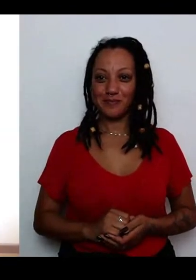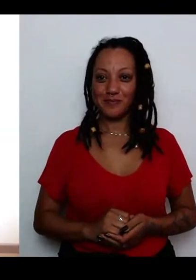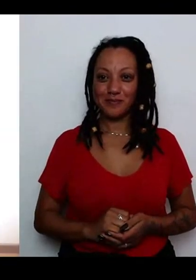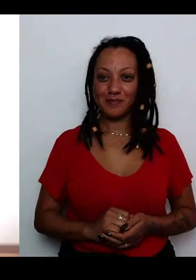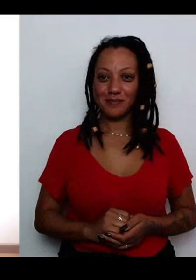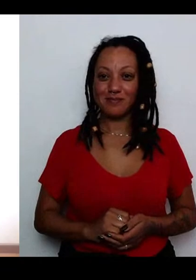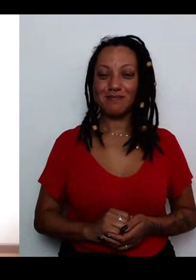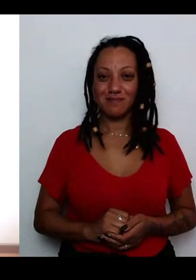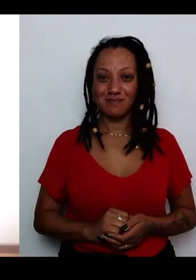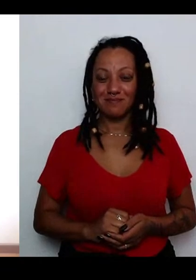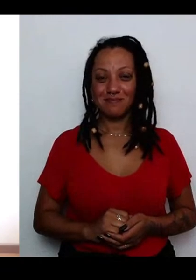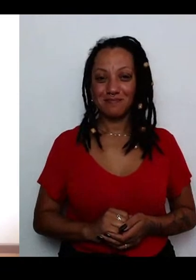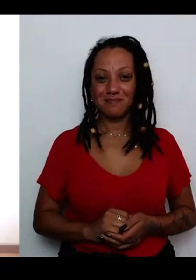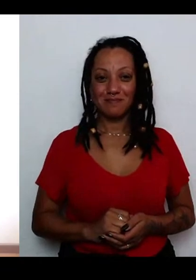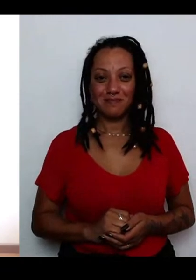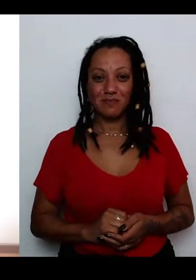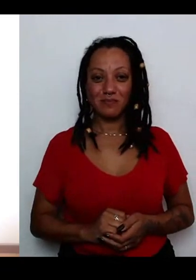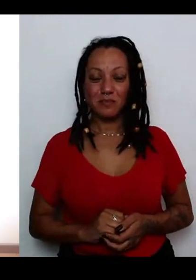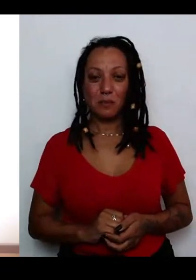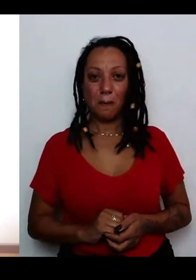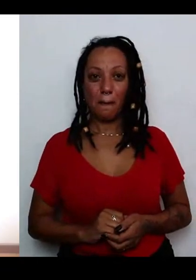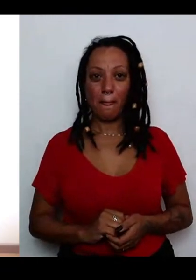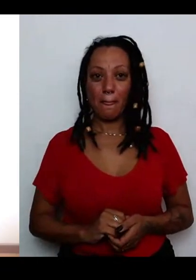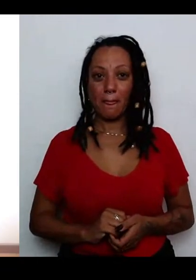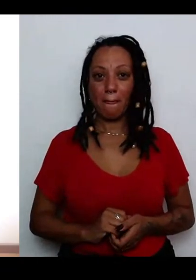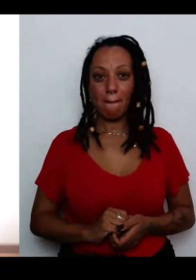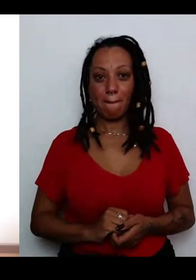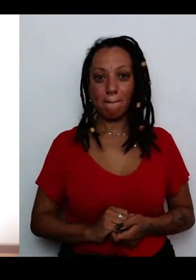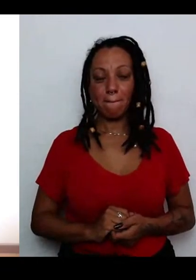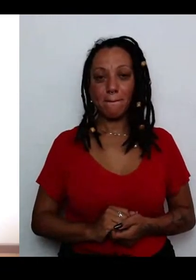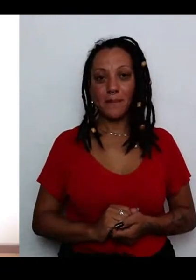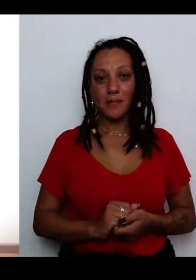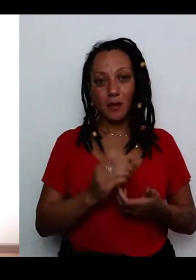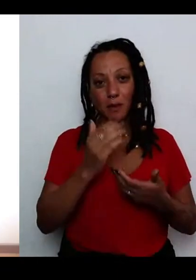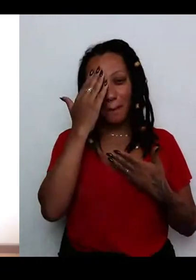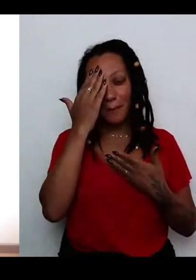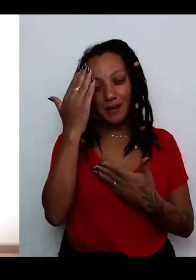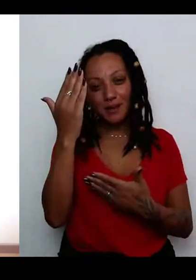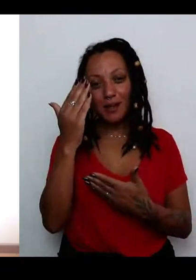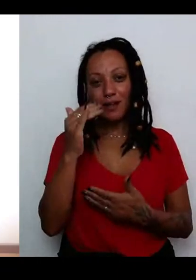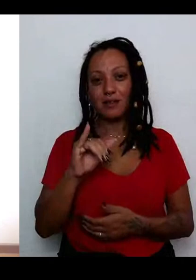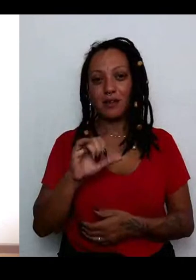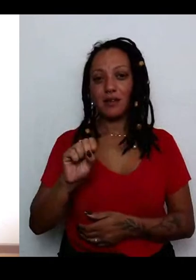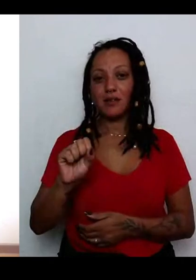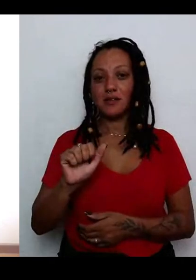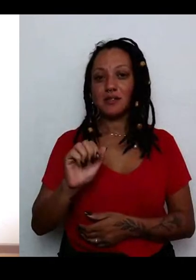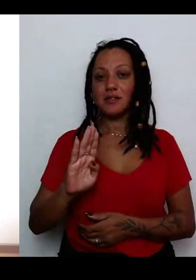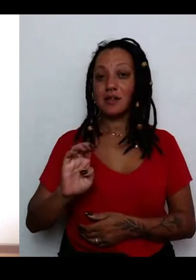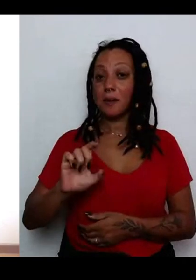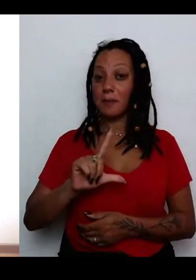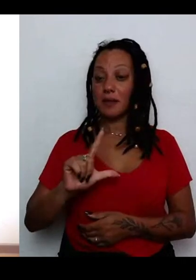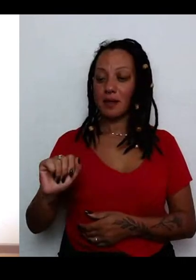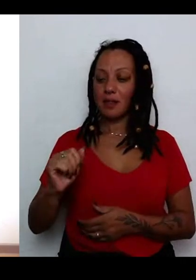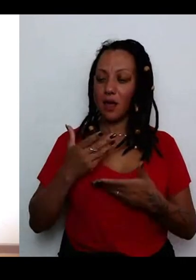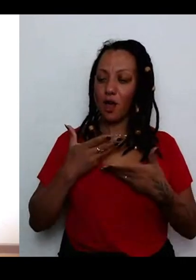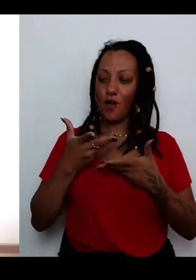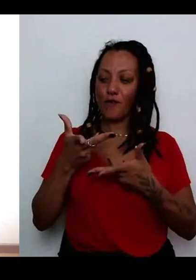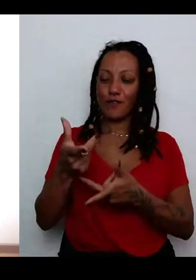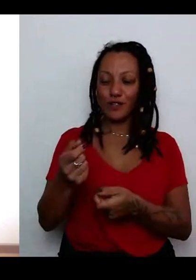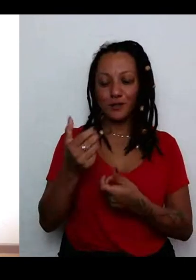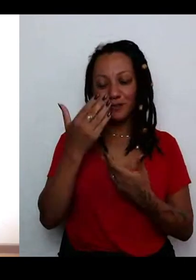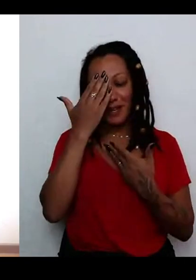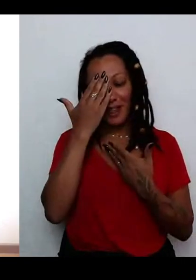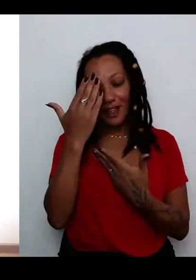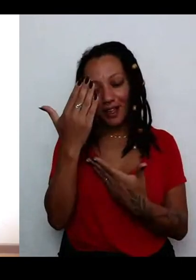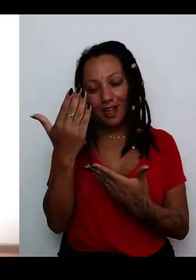thank you so much is uh for the invitation to be here and thank you to the must be for organizing it's been such a wonderful